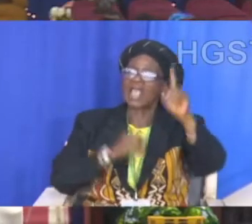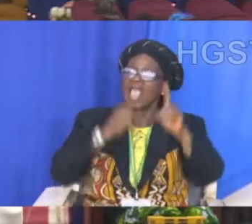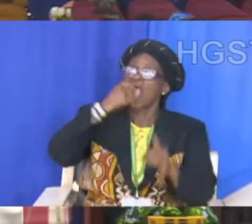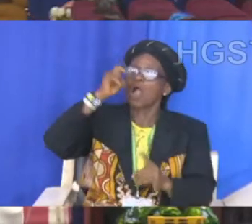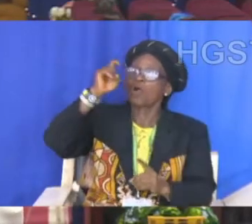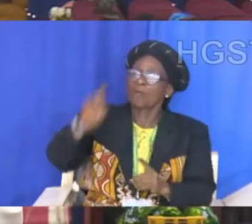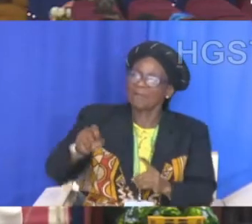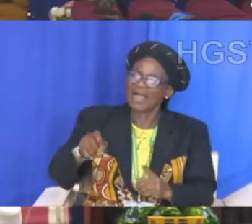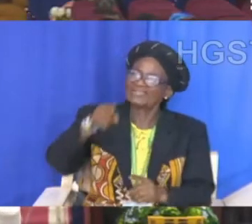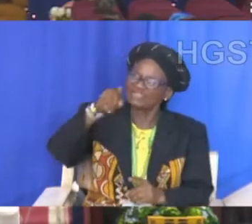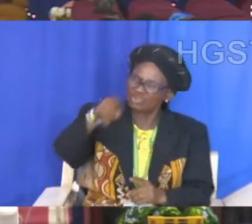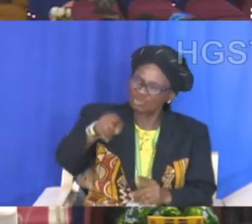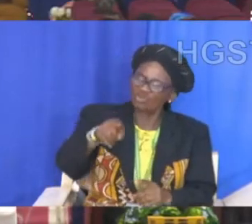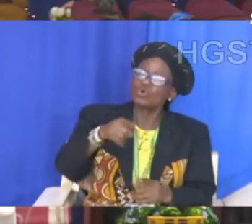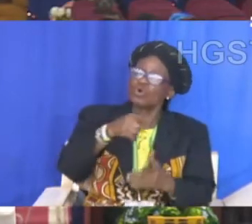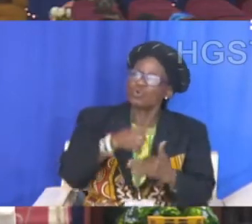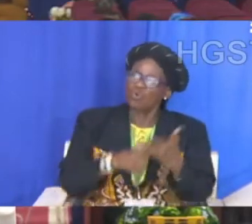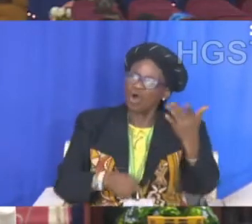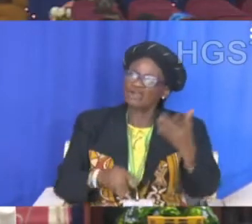And what is this command?